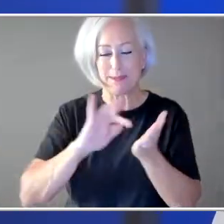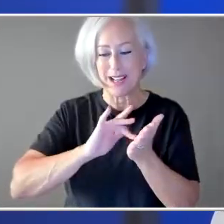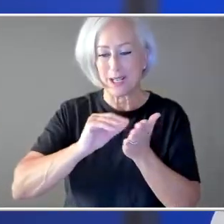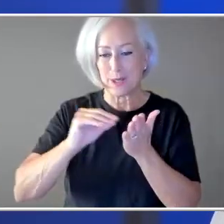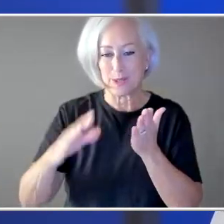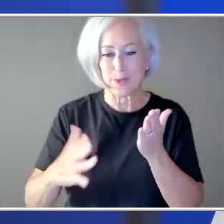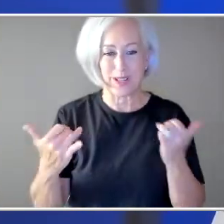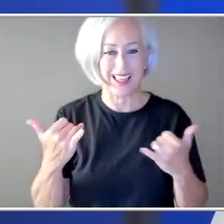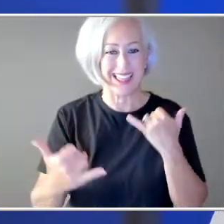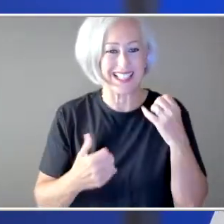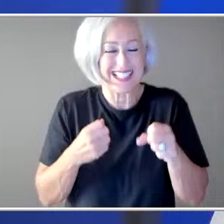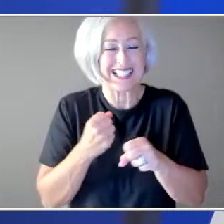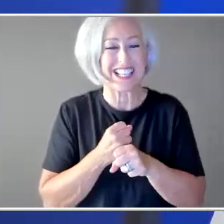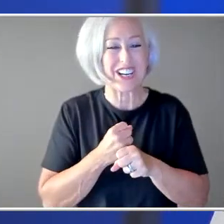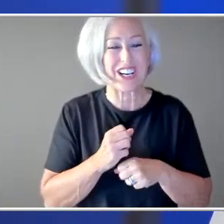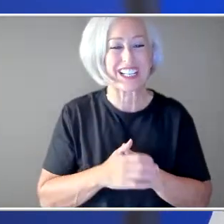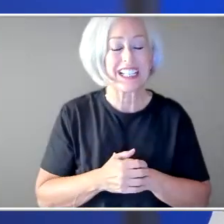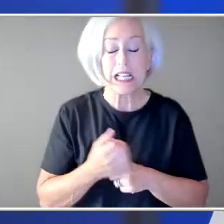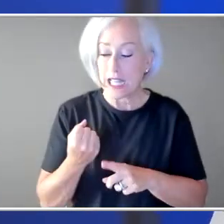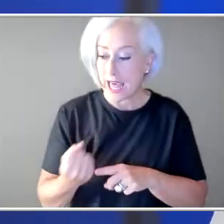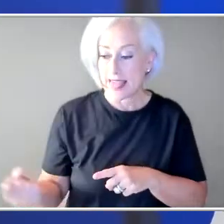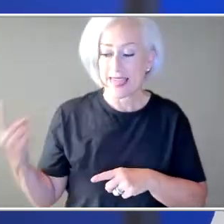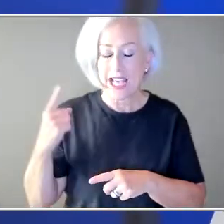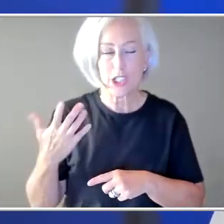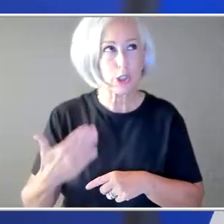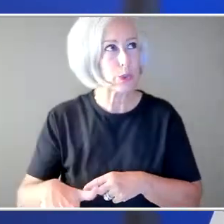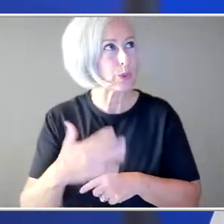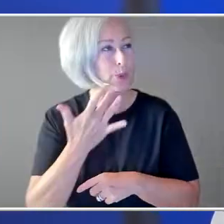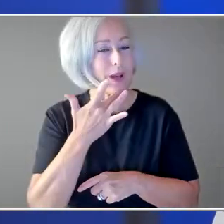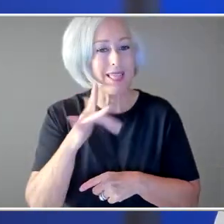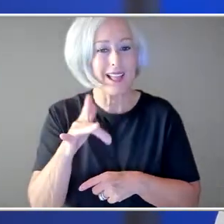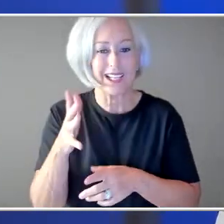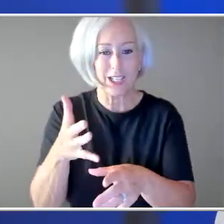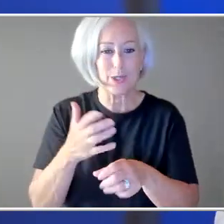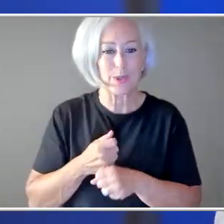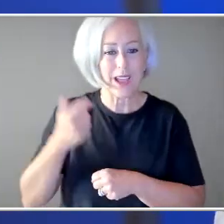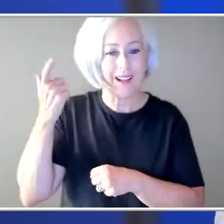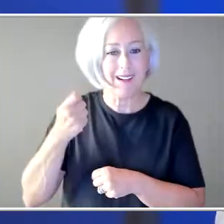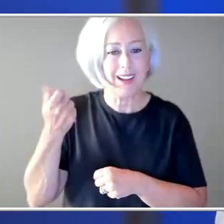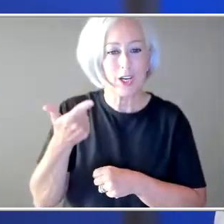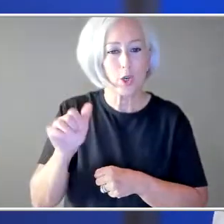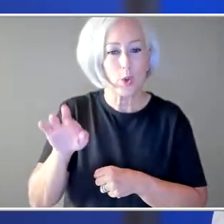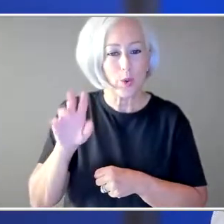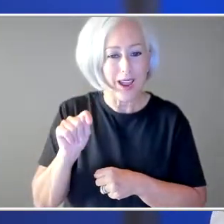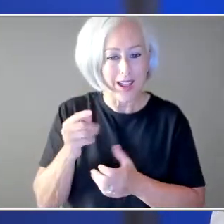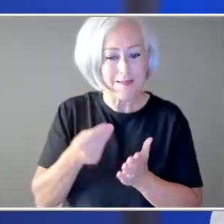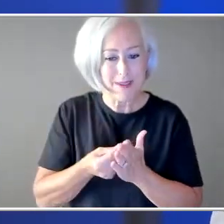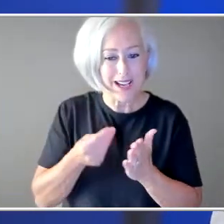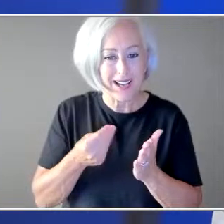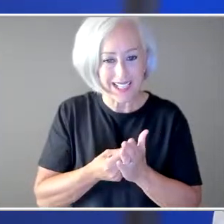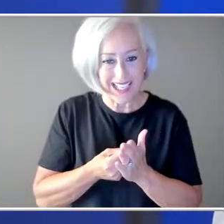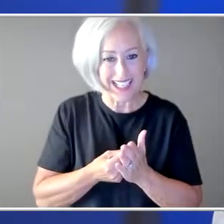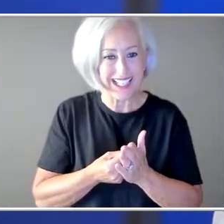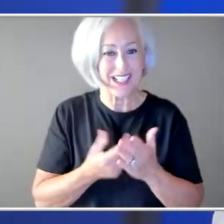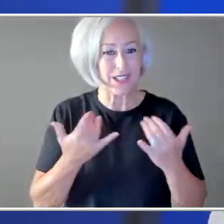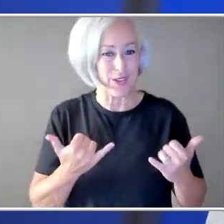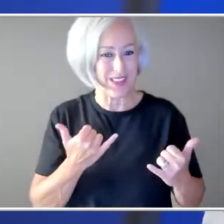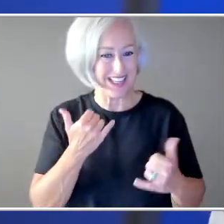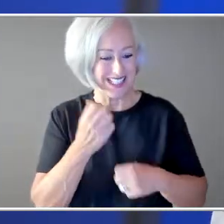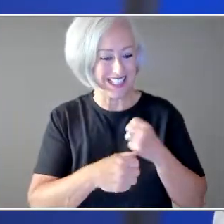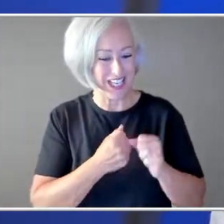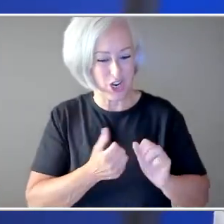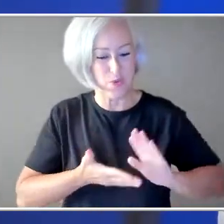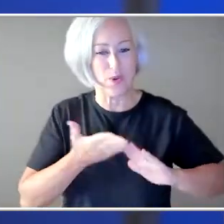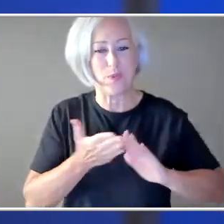year. Last year we were so lucky to get a grant, but this year we are running on limited budget, and it's going to be